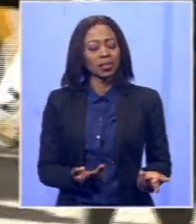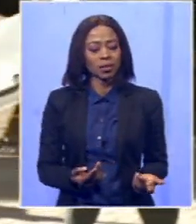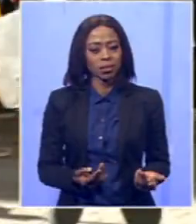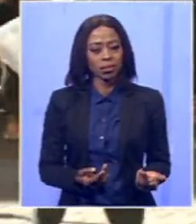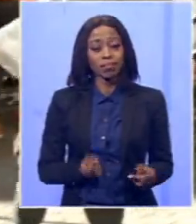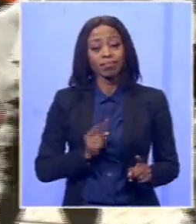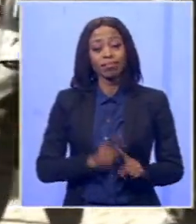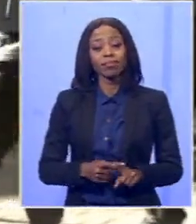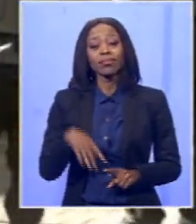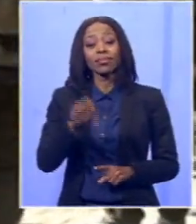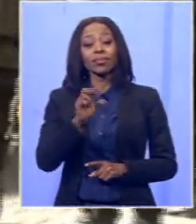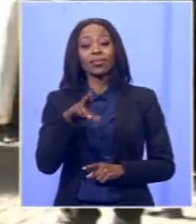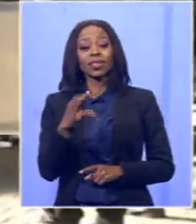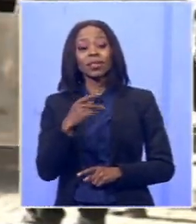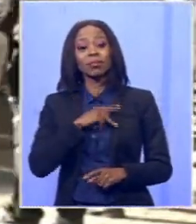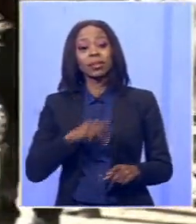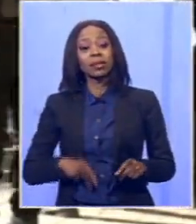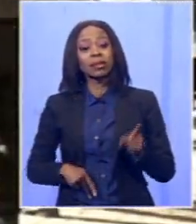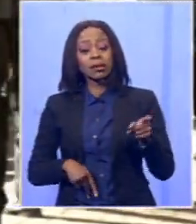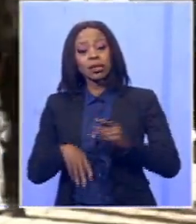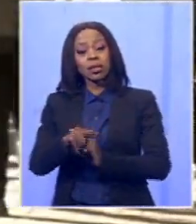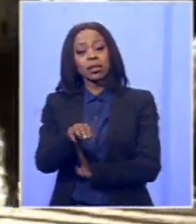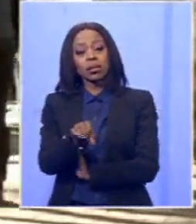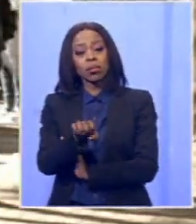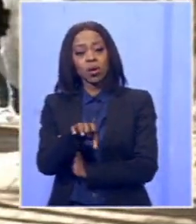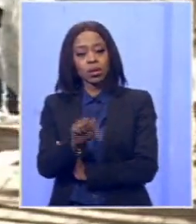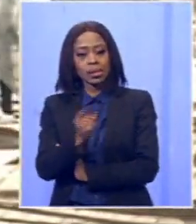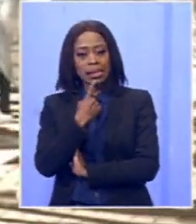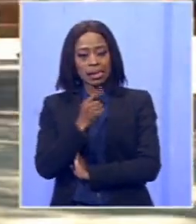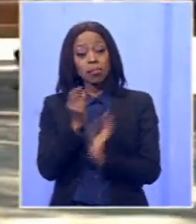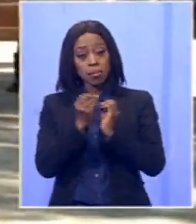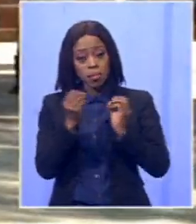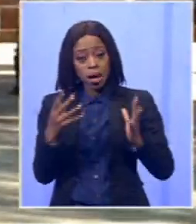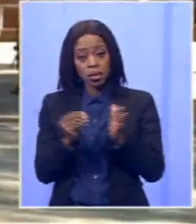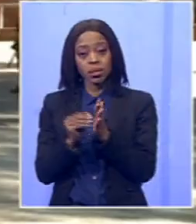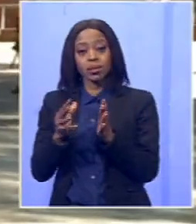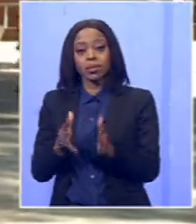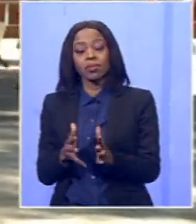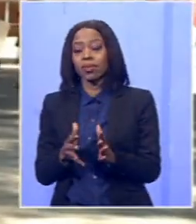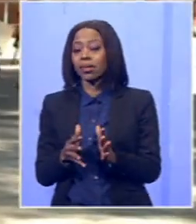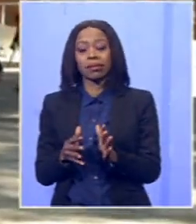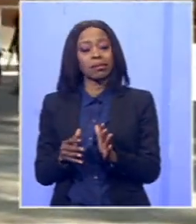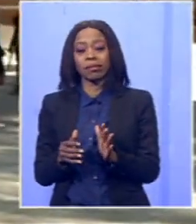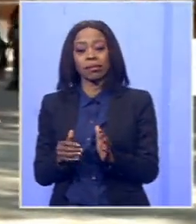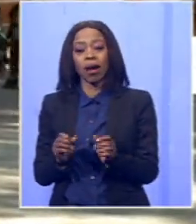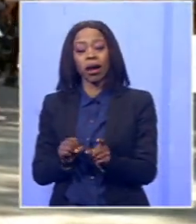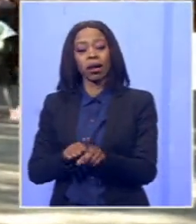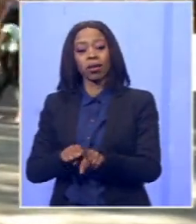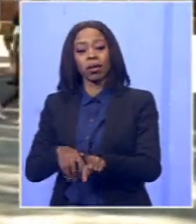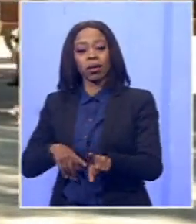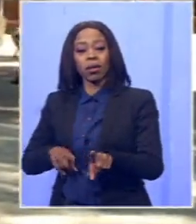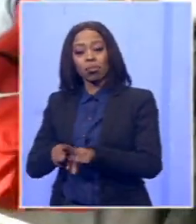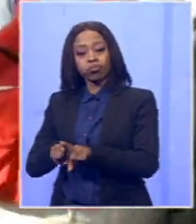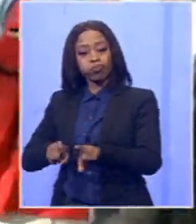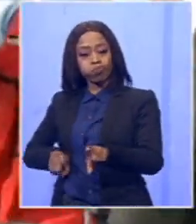CUT SRC President Moses Ntonyane says many students are being disadvantaged by the